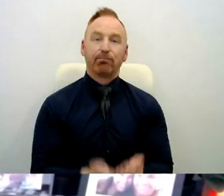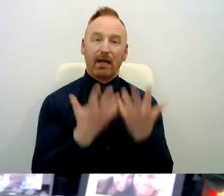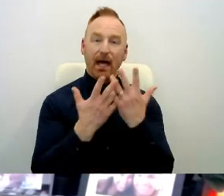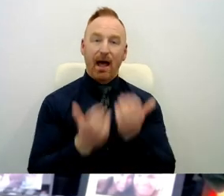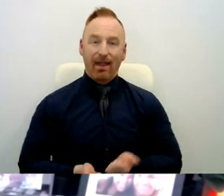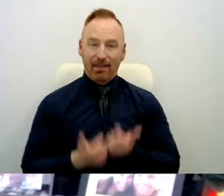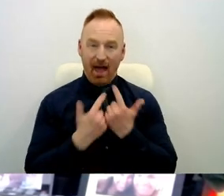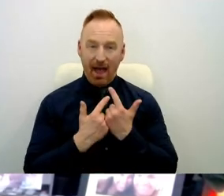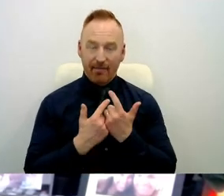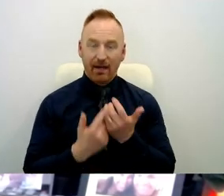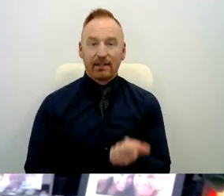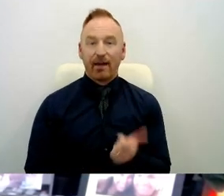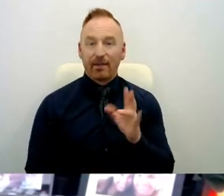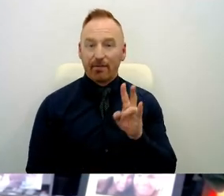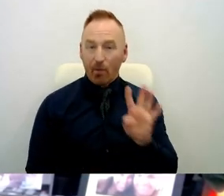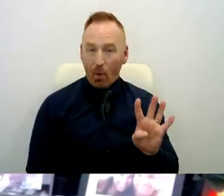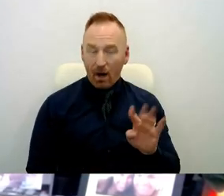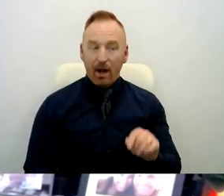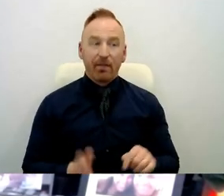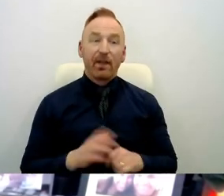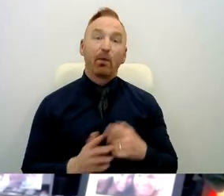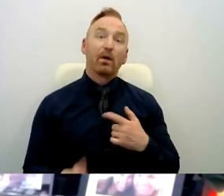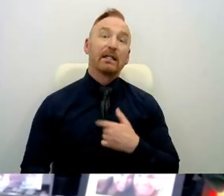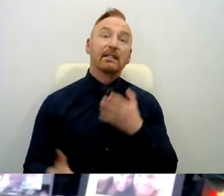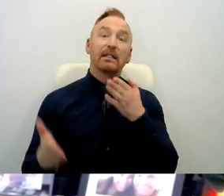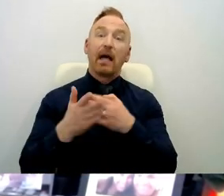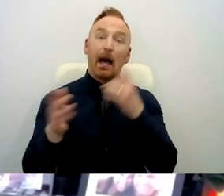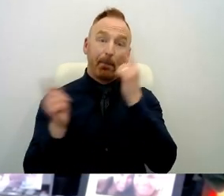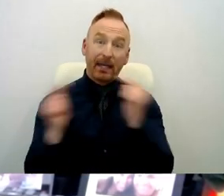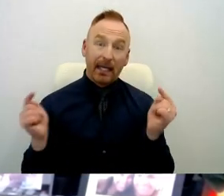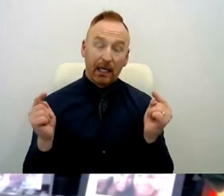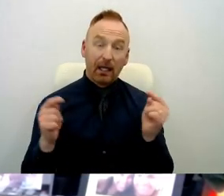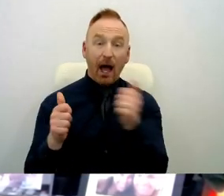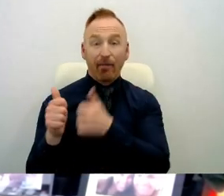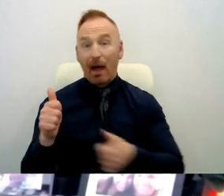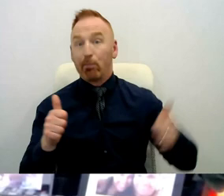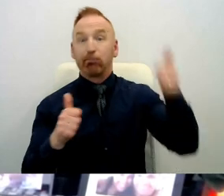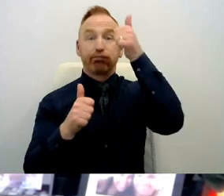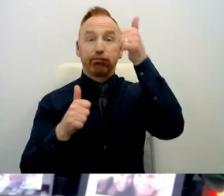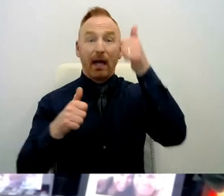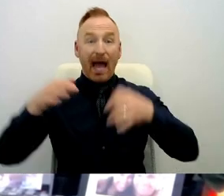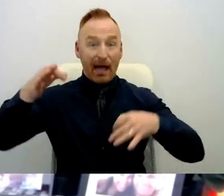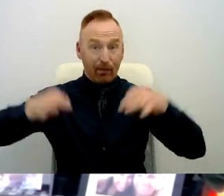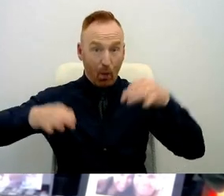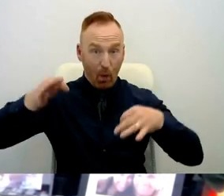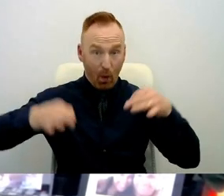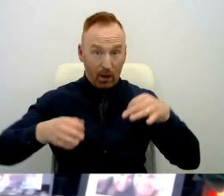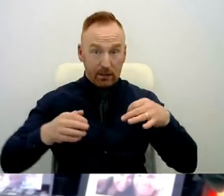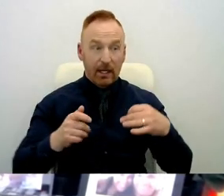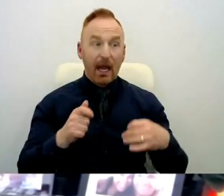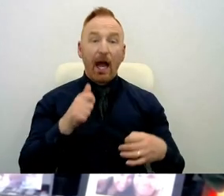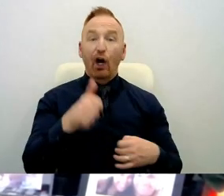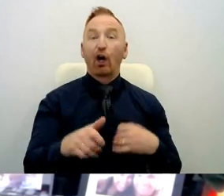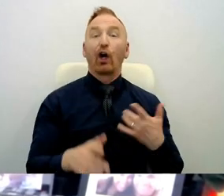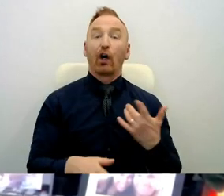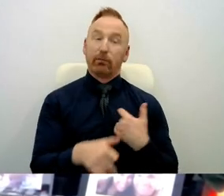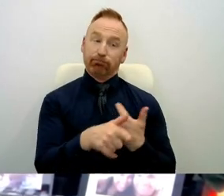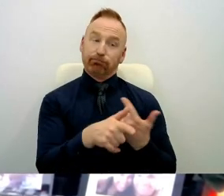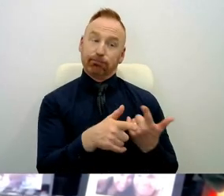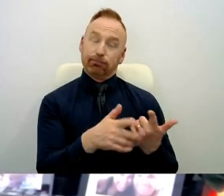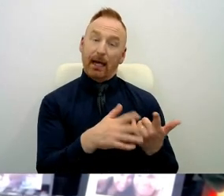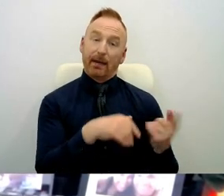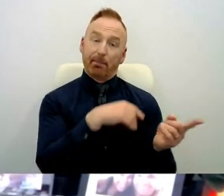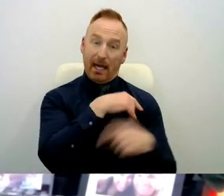1734. Her appeal was, there was an appeal of her sentence to the High Court, and at the end, her sentence was